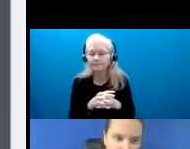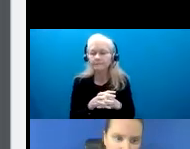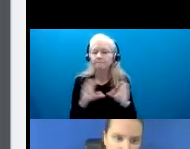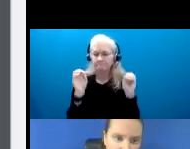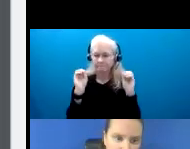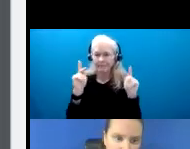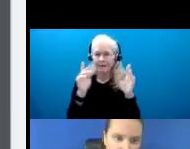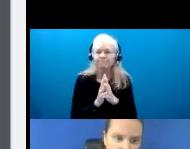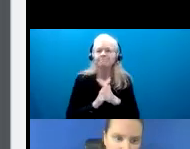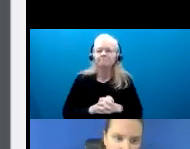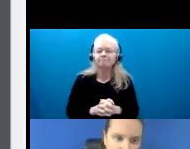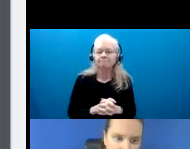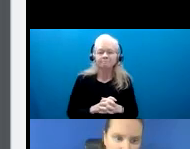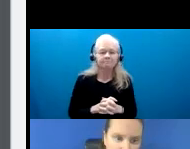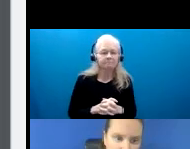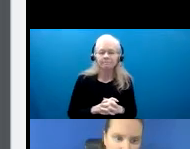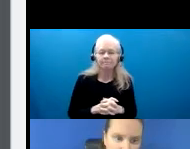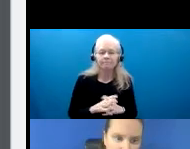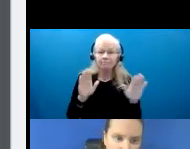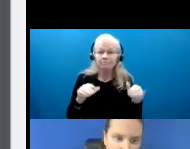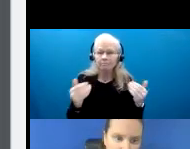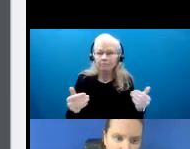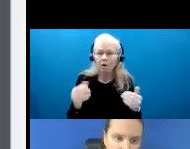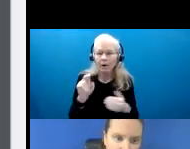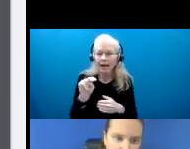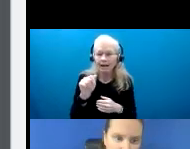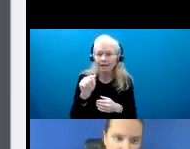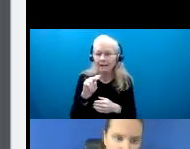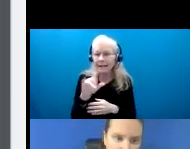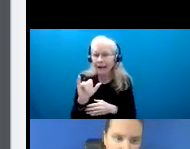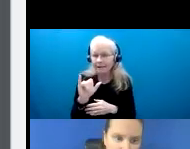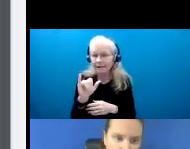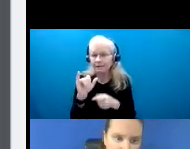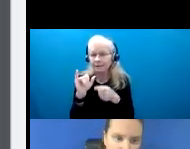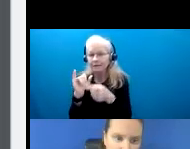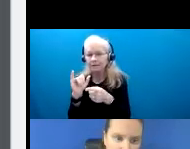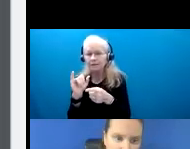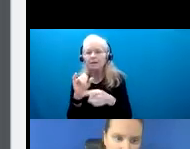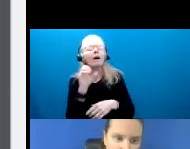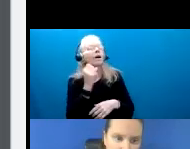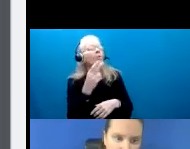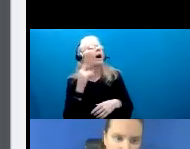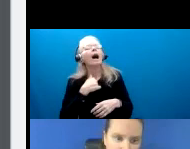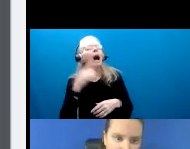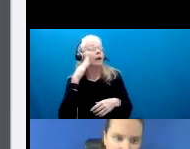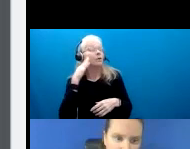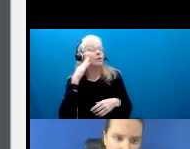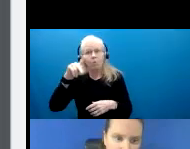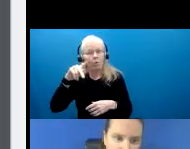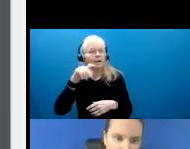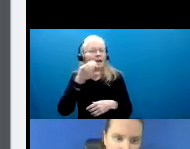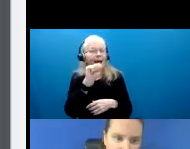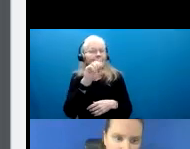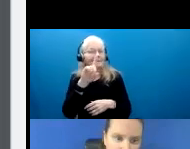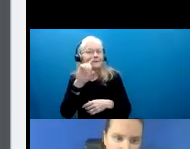Okay. Is there, oh, go ahead, Nancy. Oh, I know that in Portland, they waived the SDC fee, which